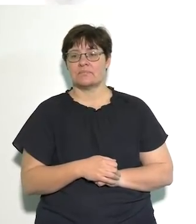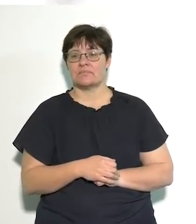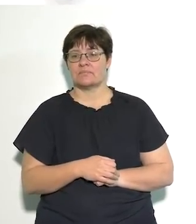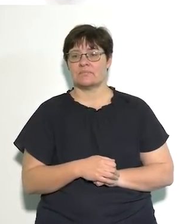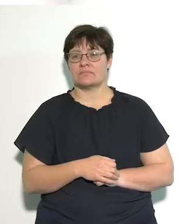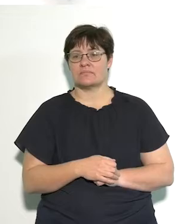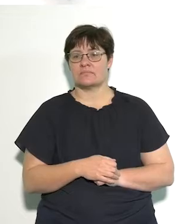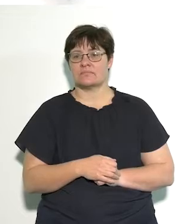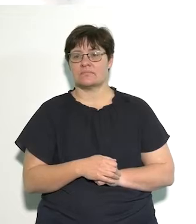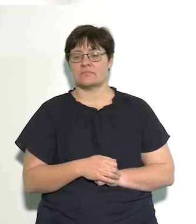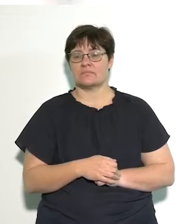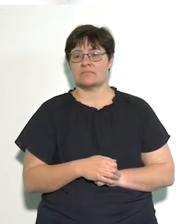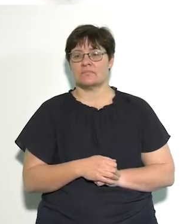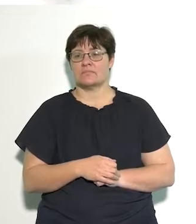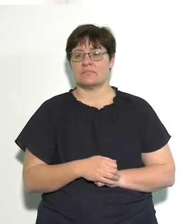knife, I'm going to